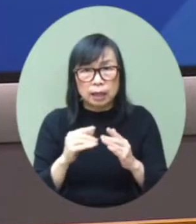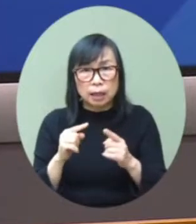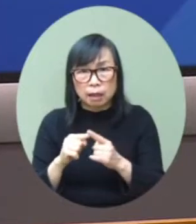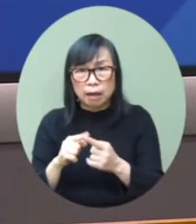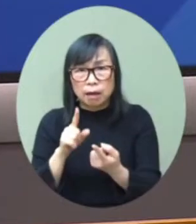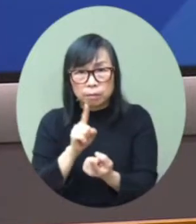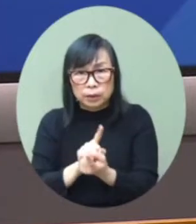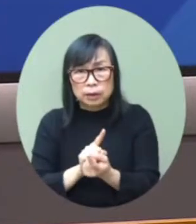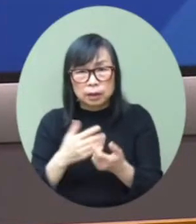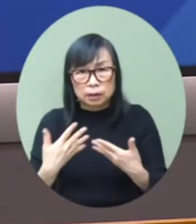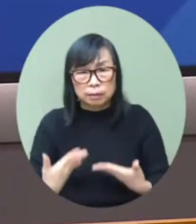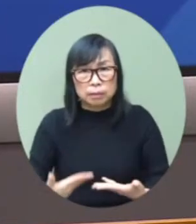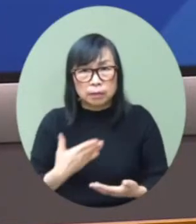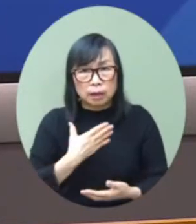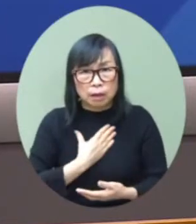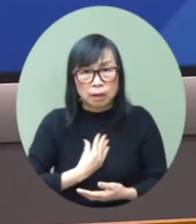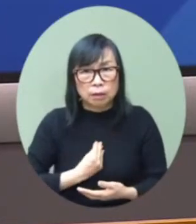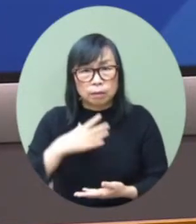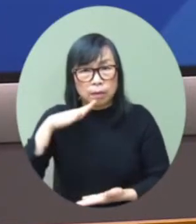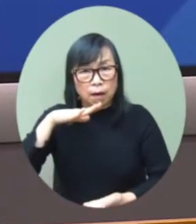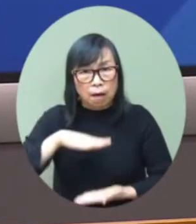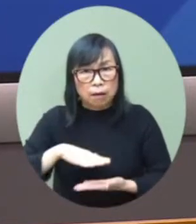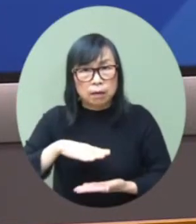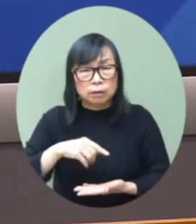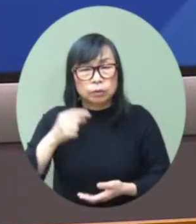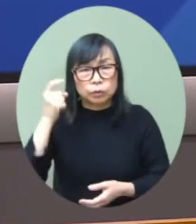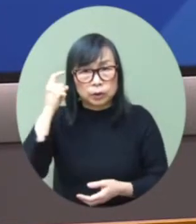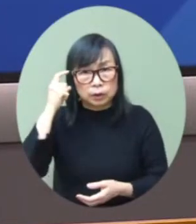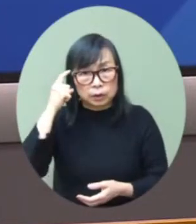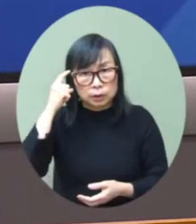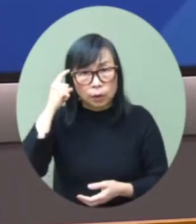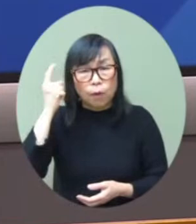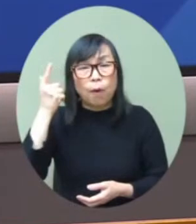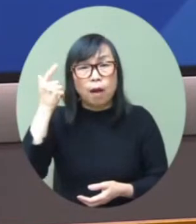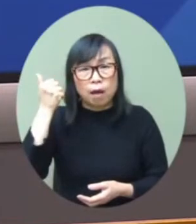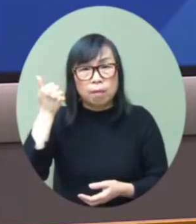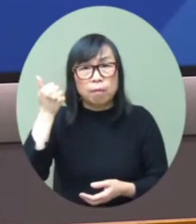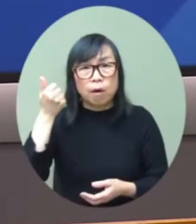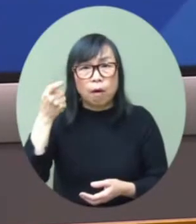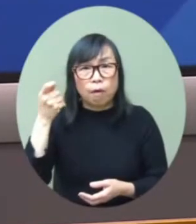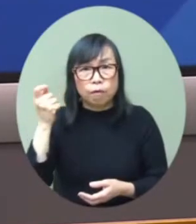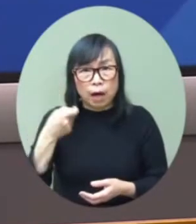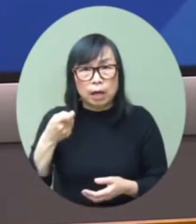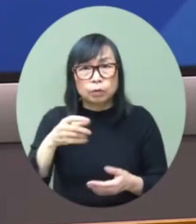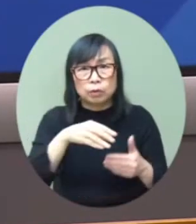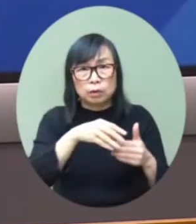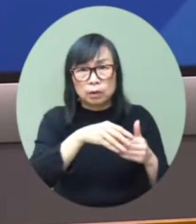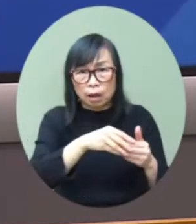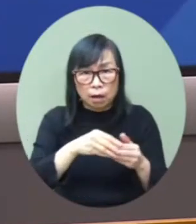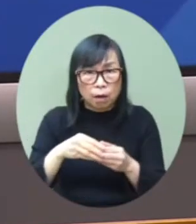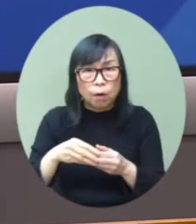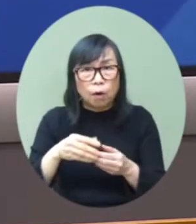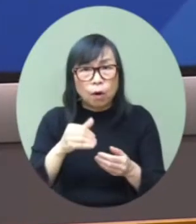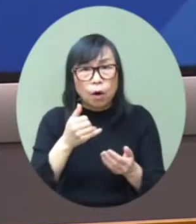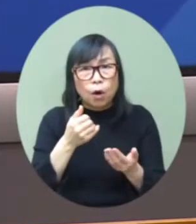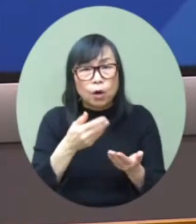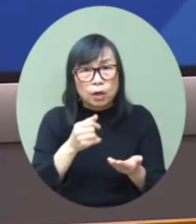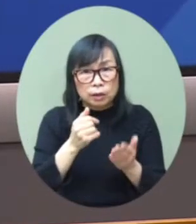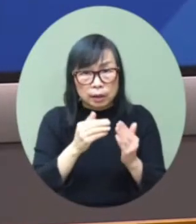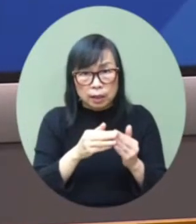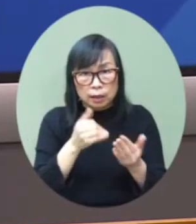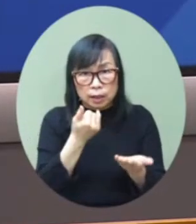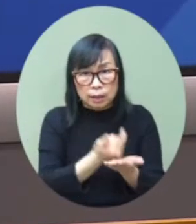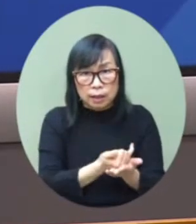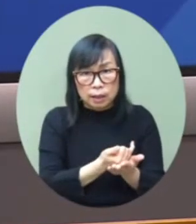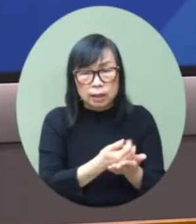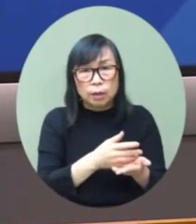understand that the friends and families are facing pressure and still grieving, and they hope that they